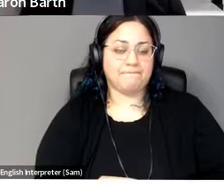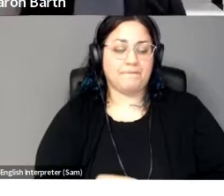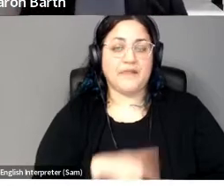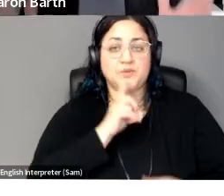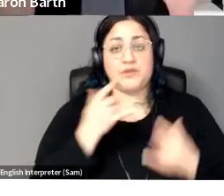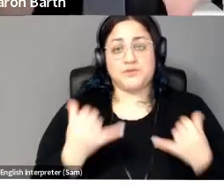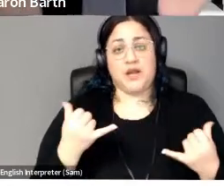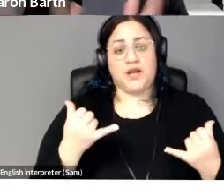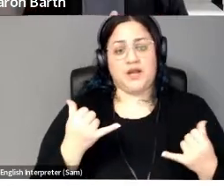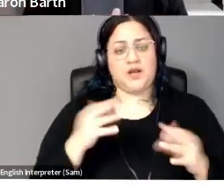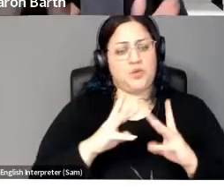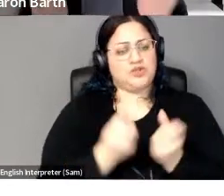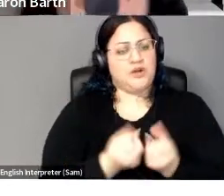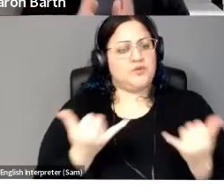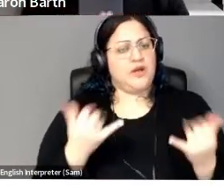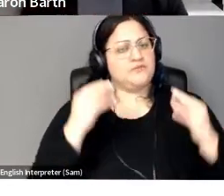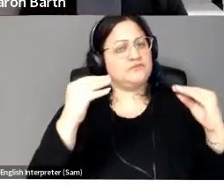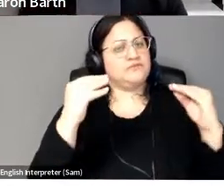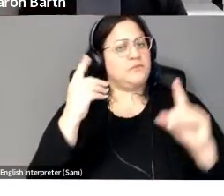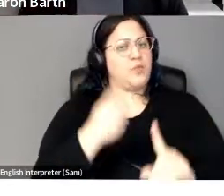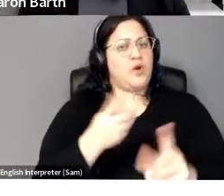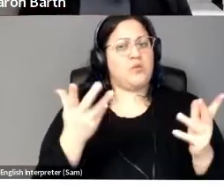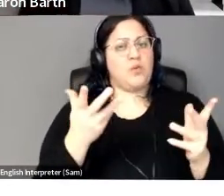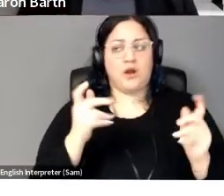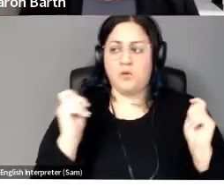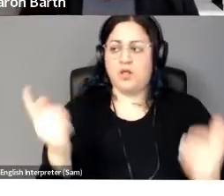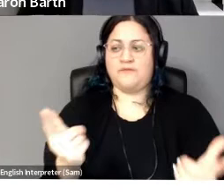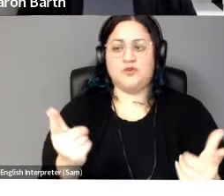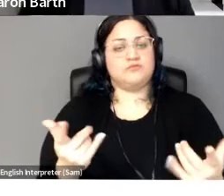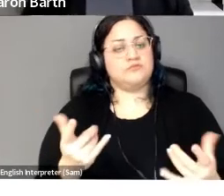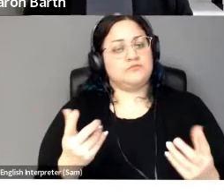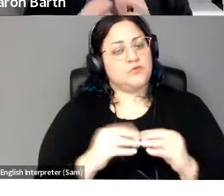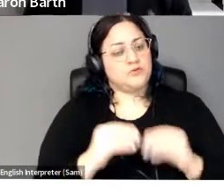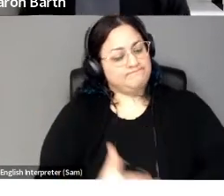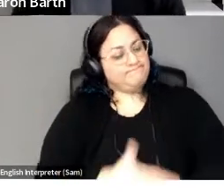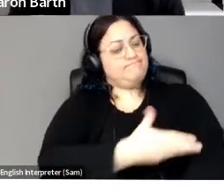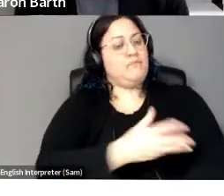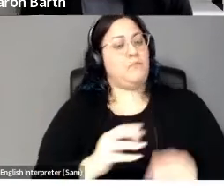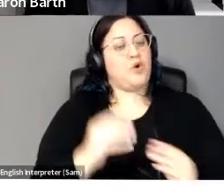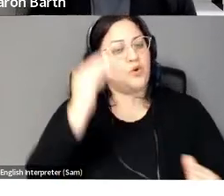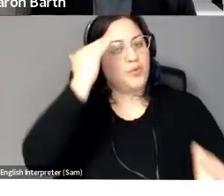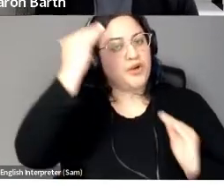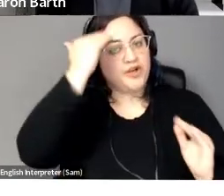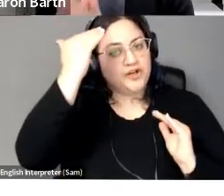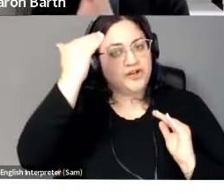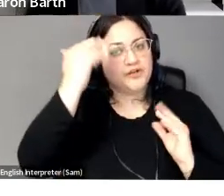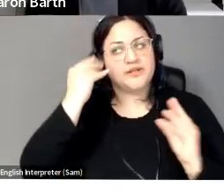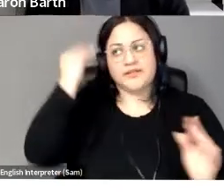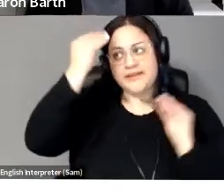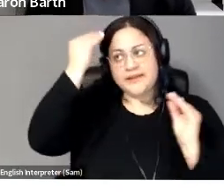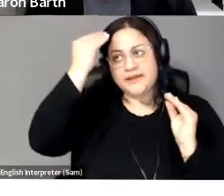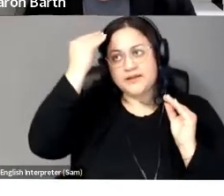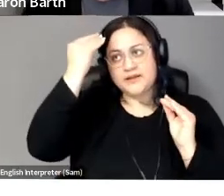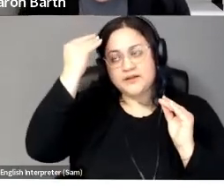this hierarchy of becoming a more reflective thinker. So what we're going to look at, we only have an hour, so I can